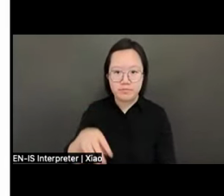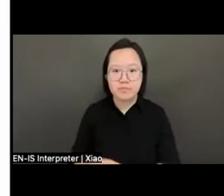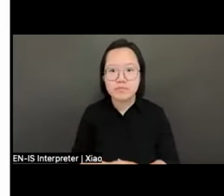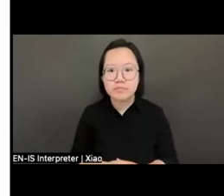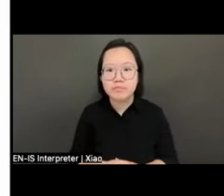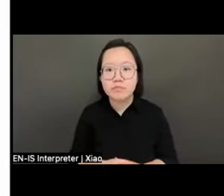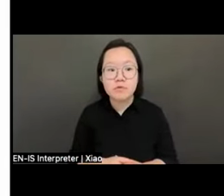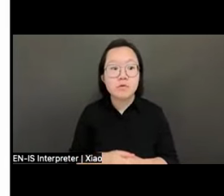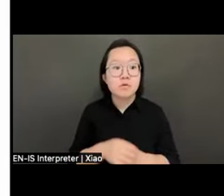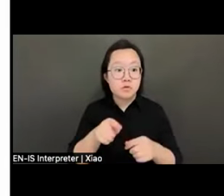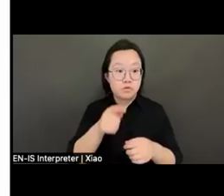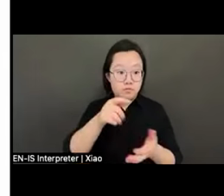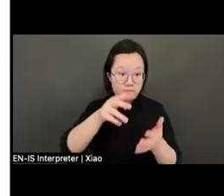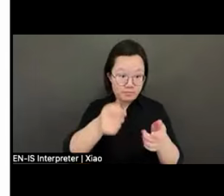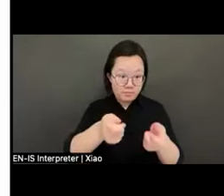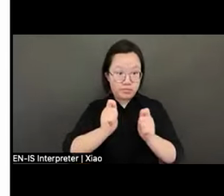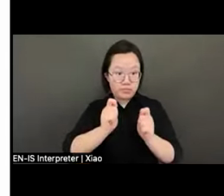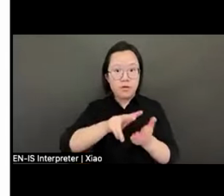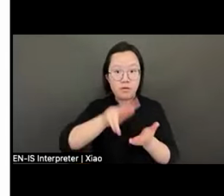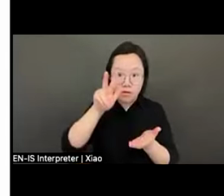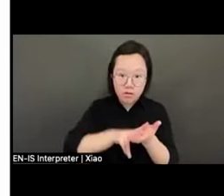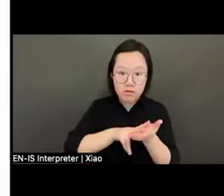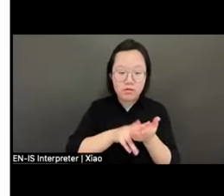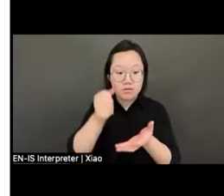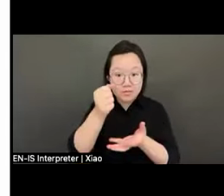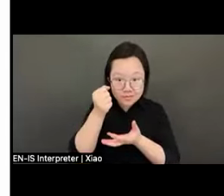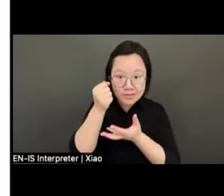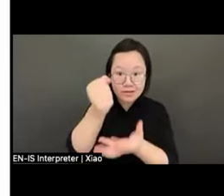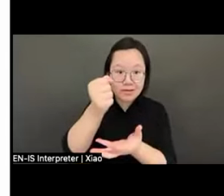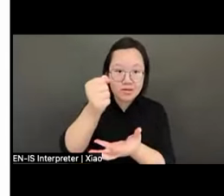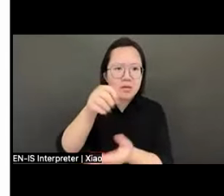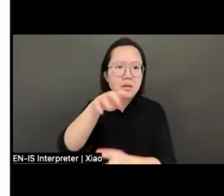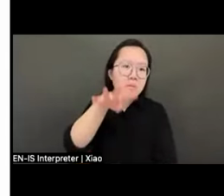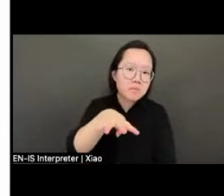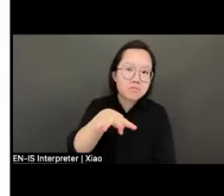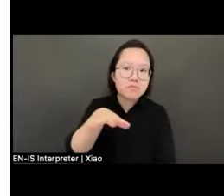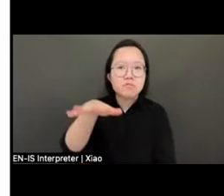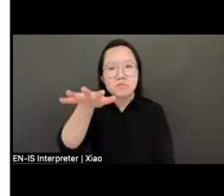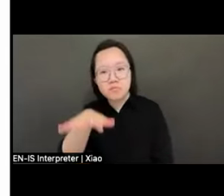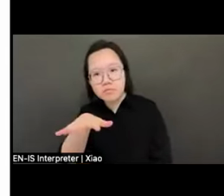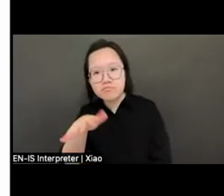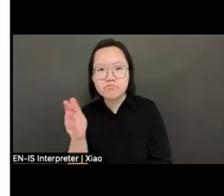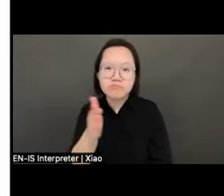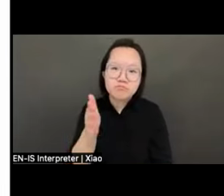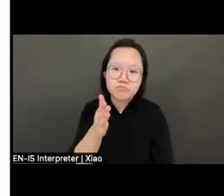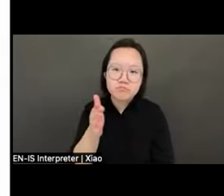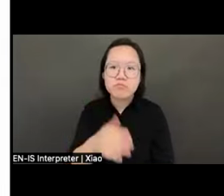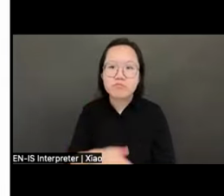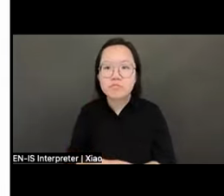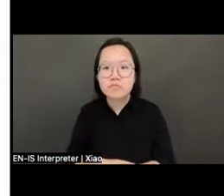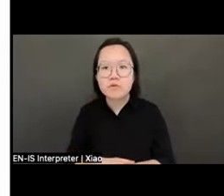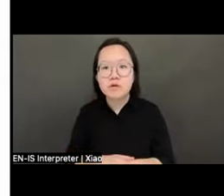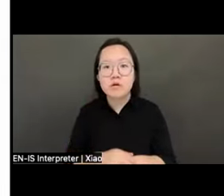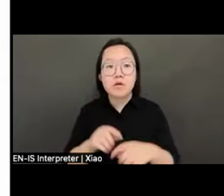cycle now, so your grant period should last from May or June 2026 until April